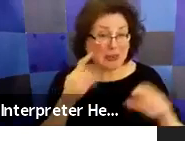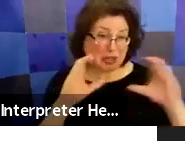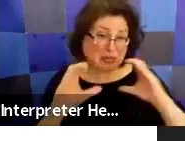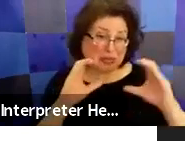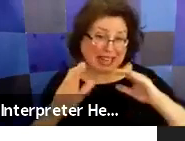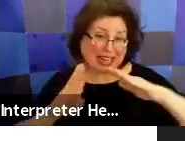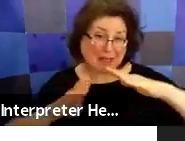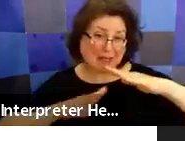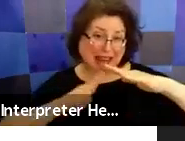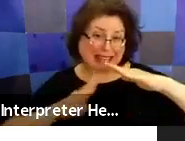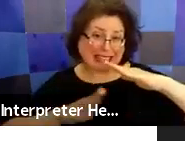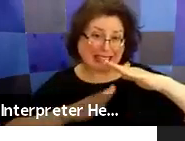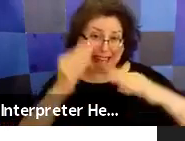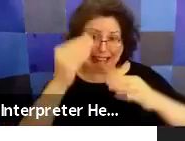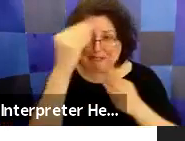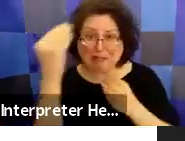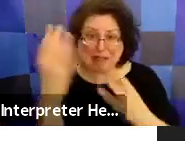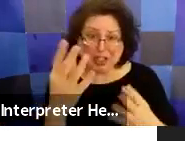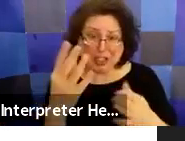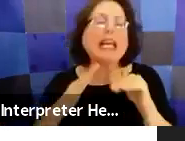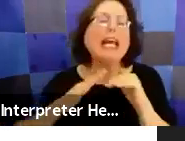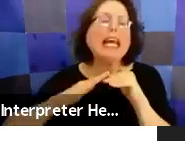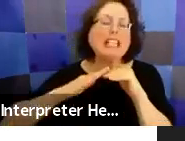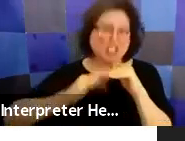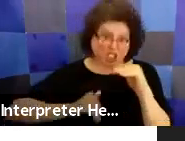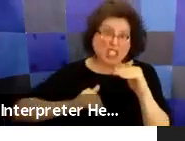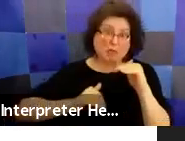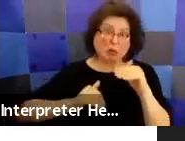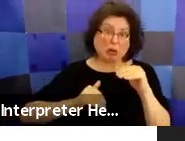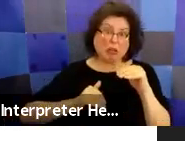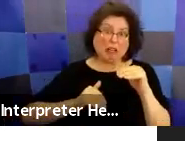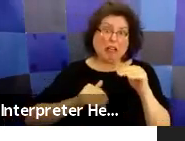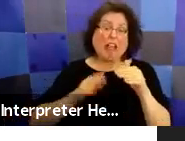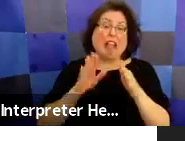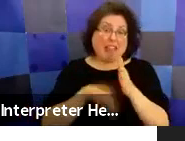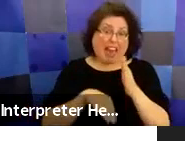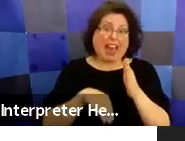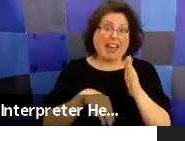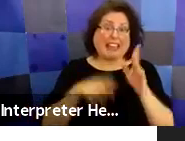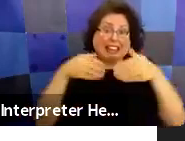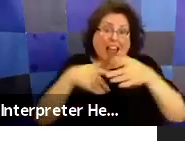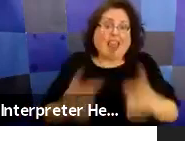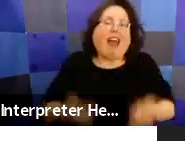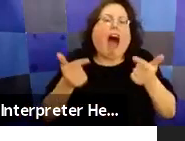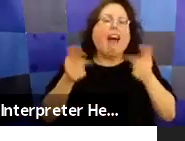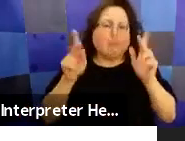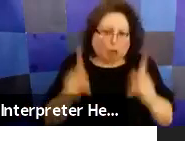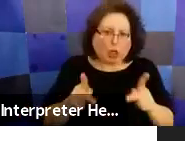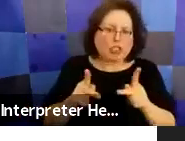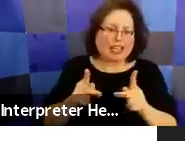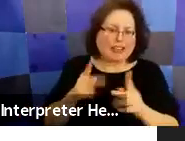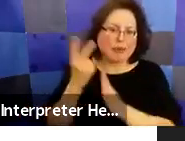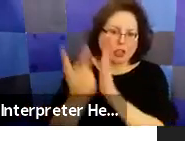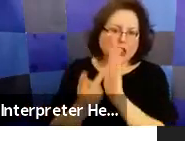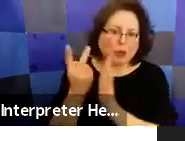basic stuff, much, much cheaper than paying for an in-person interpreter for with an hour or a 2-hour minimum.